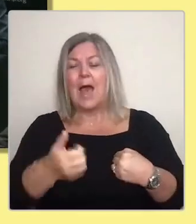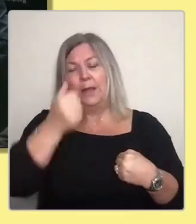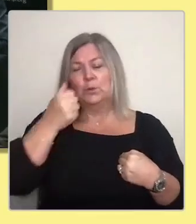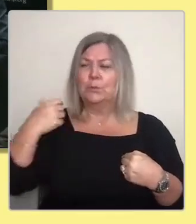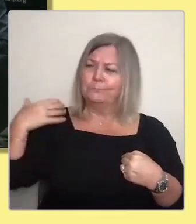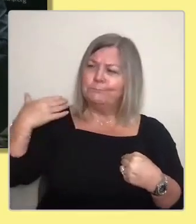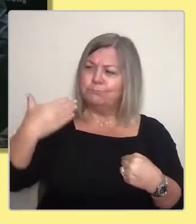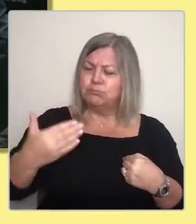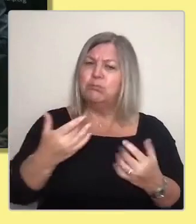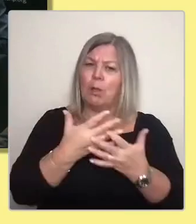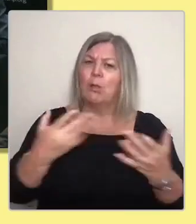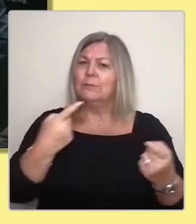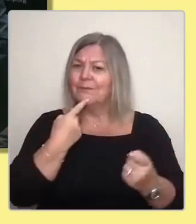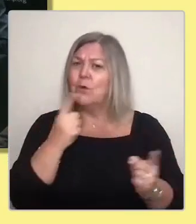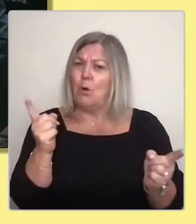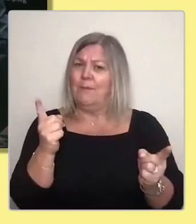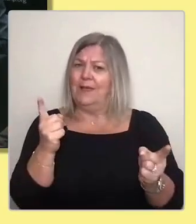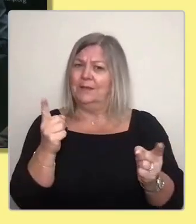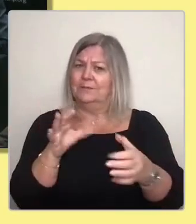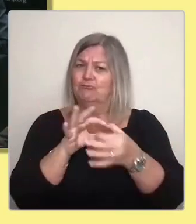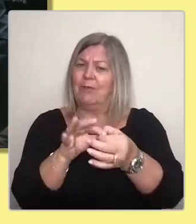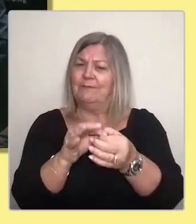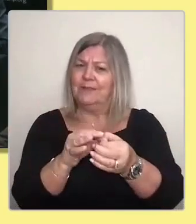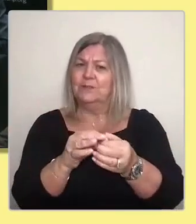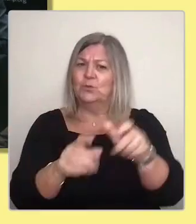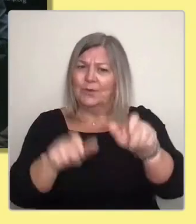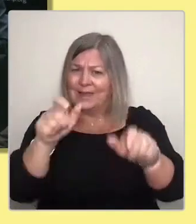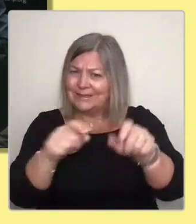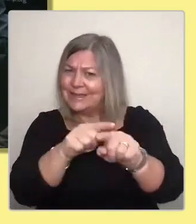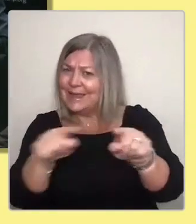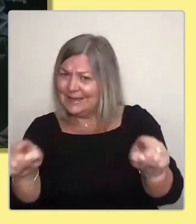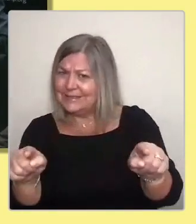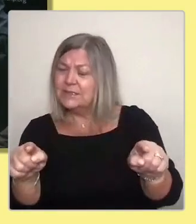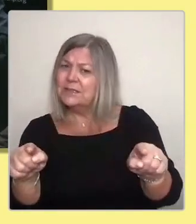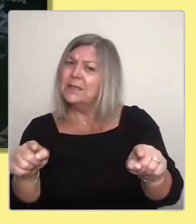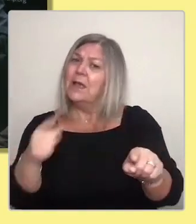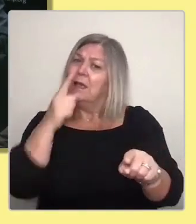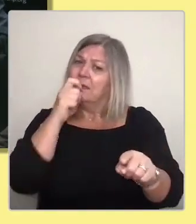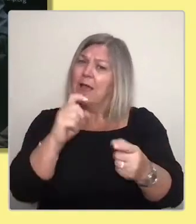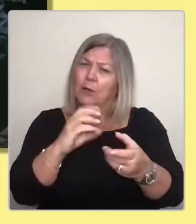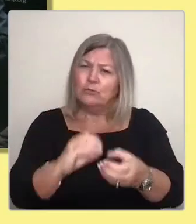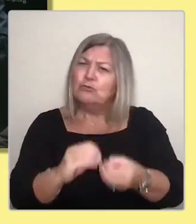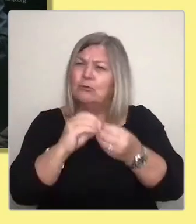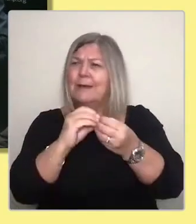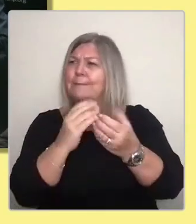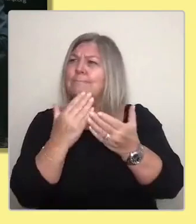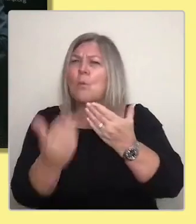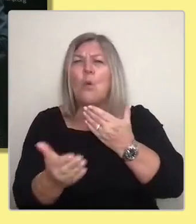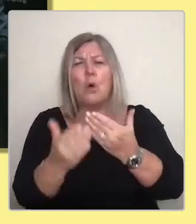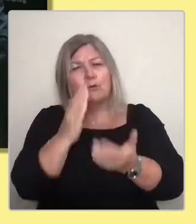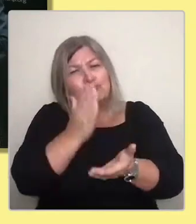leadership race. So what will you do to rebuild trust with the LGBT community?